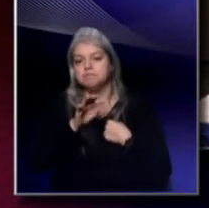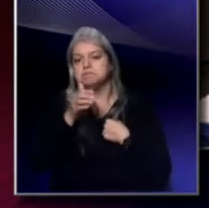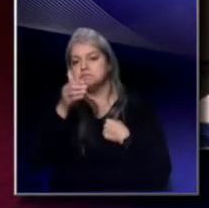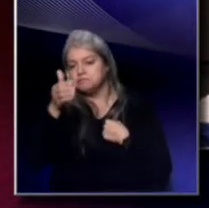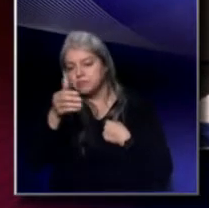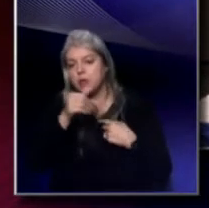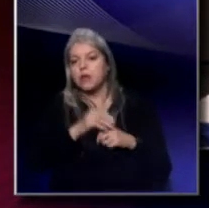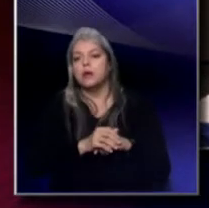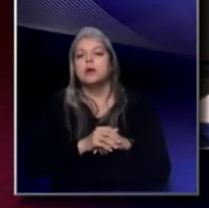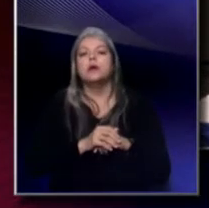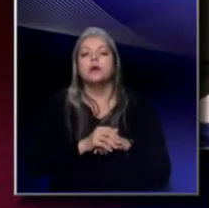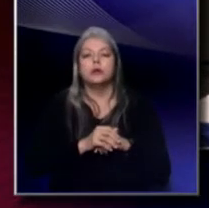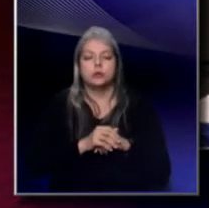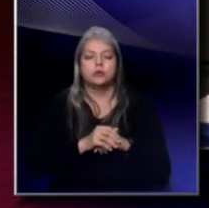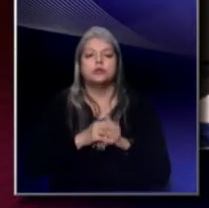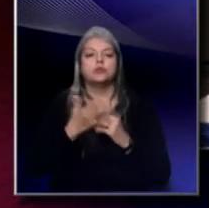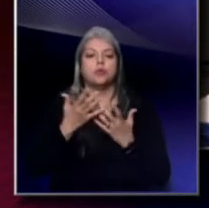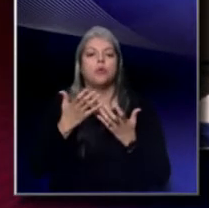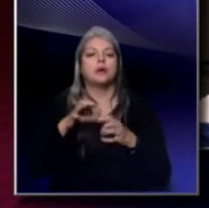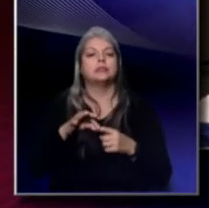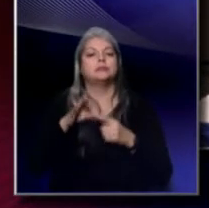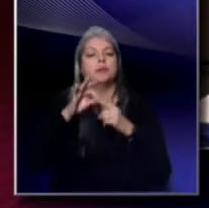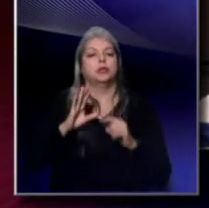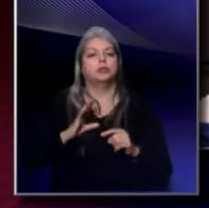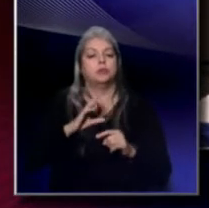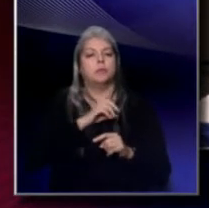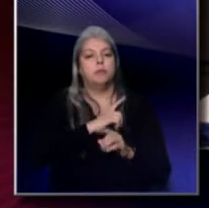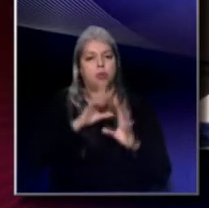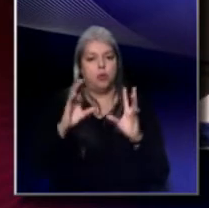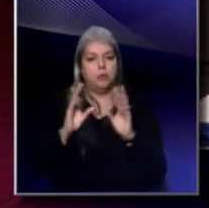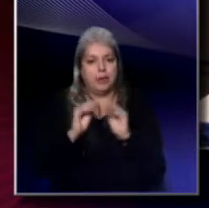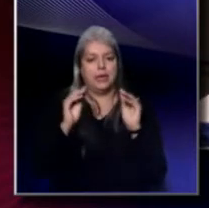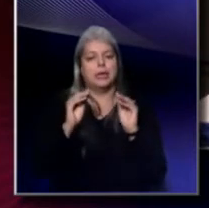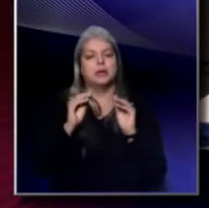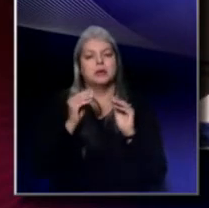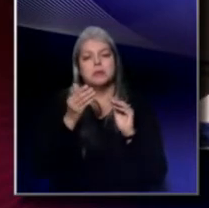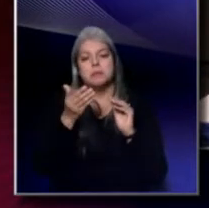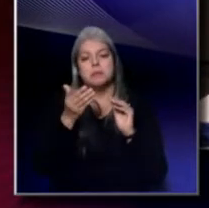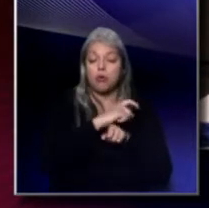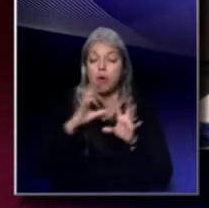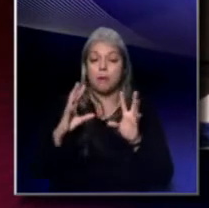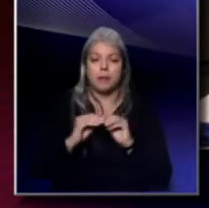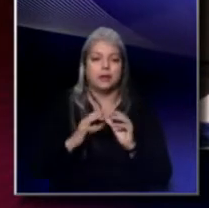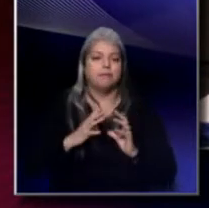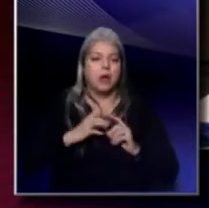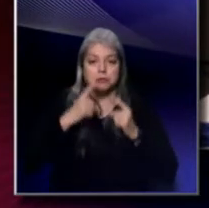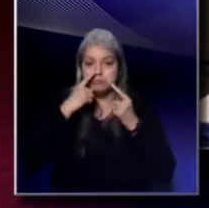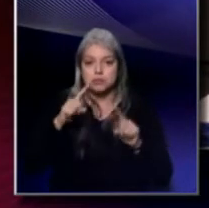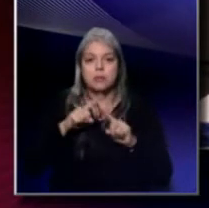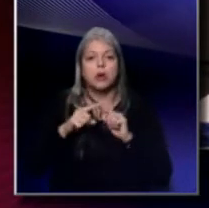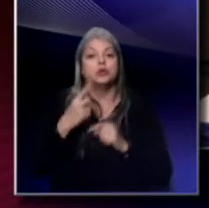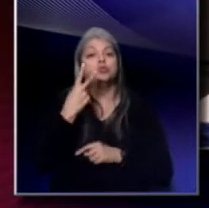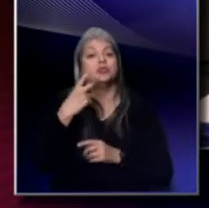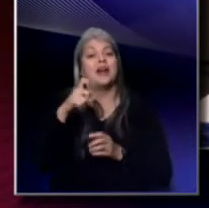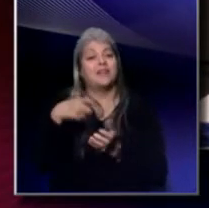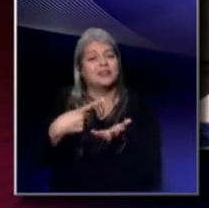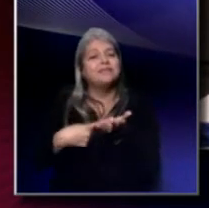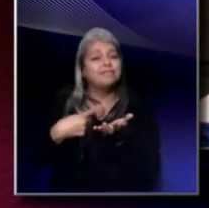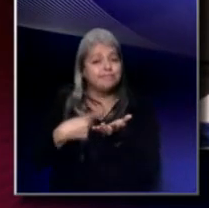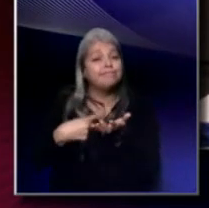time to call a special board meeting, probably mid. We have 2 things that will